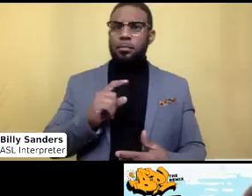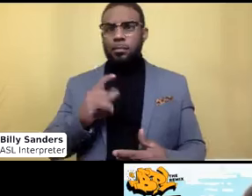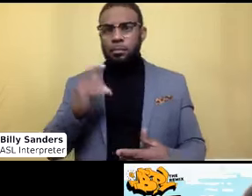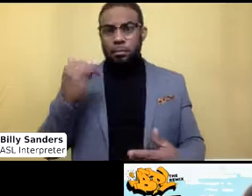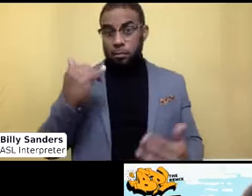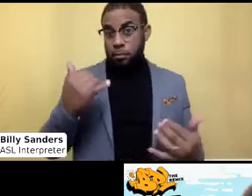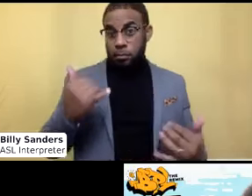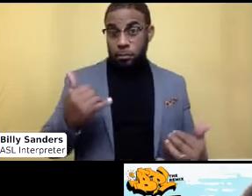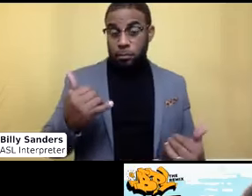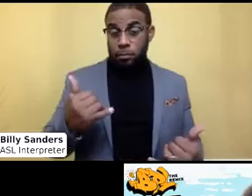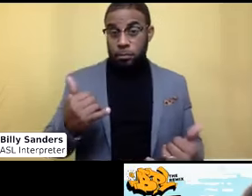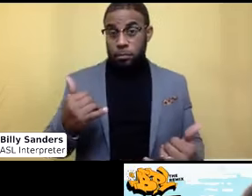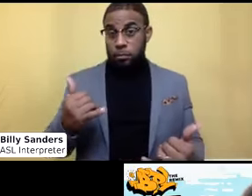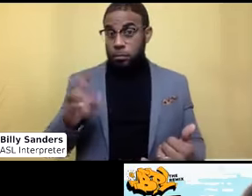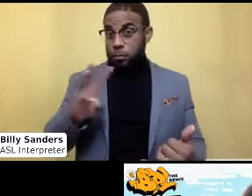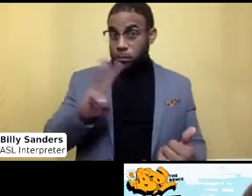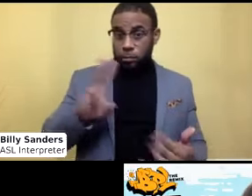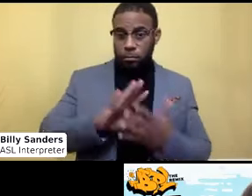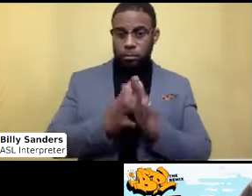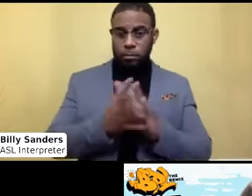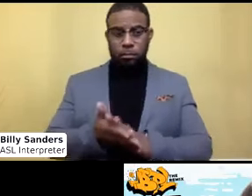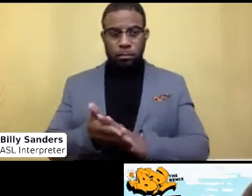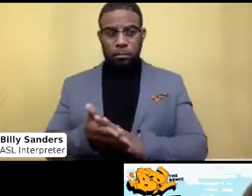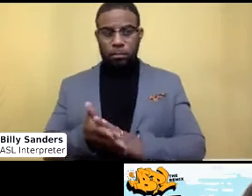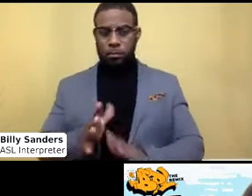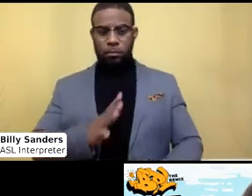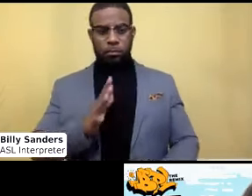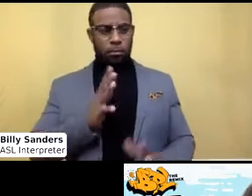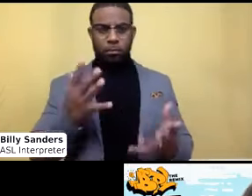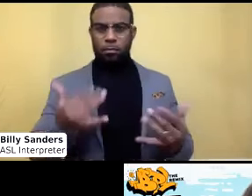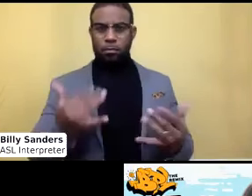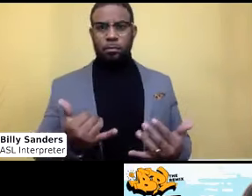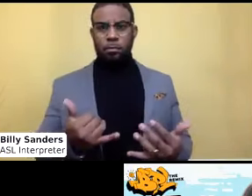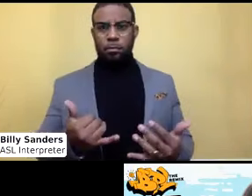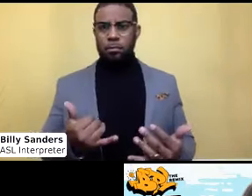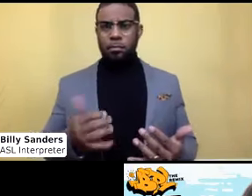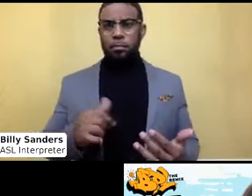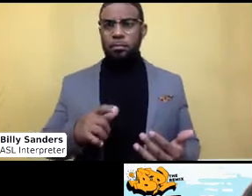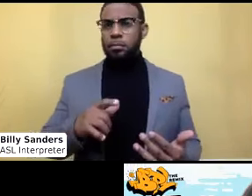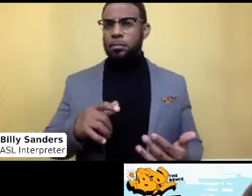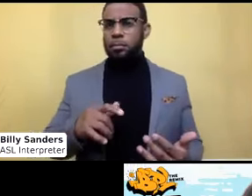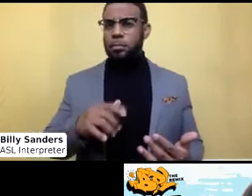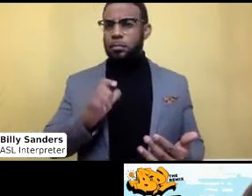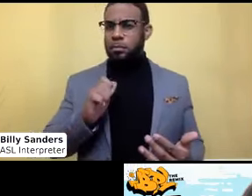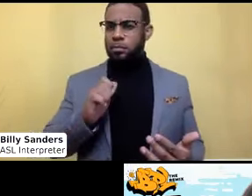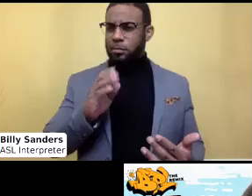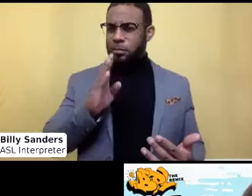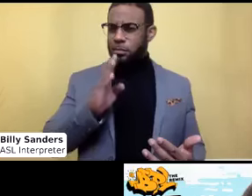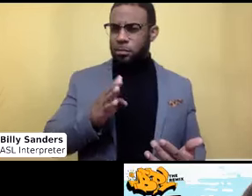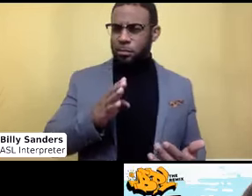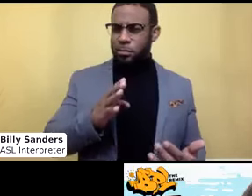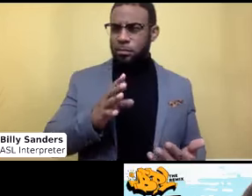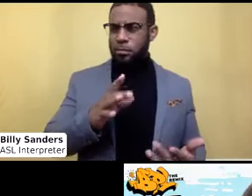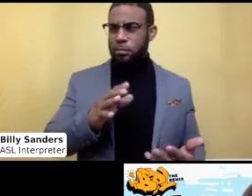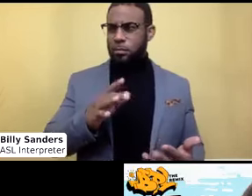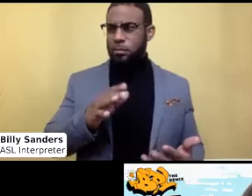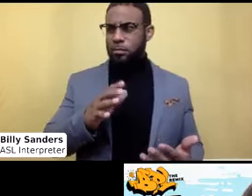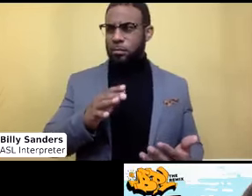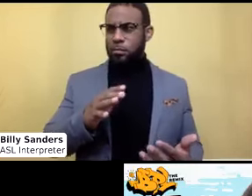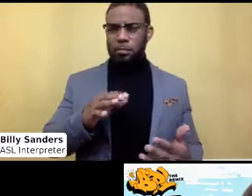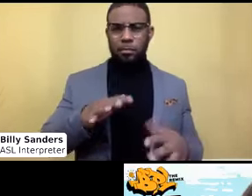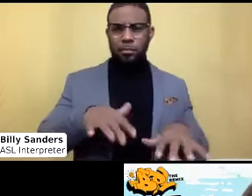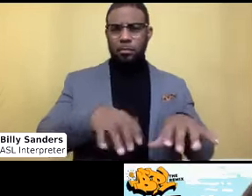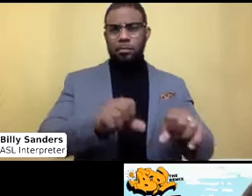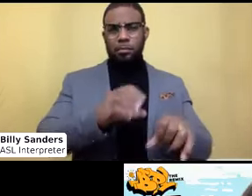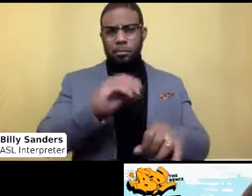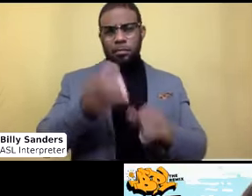and now the West has become sophisticated now, and that they're not going to directly invade Africa in